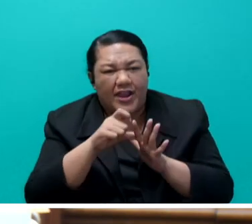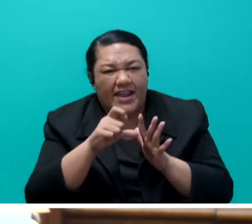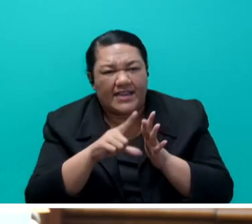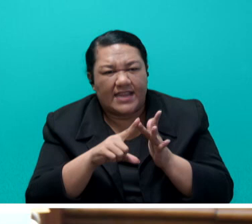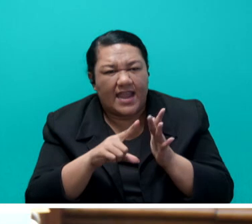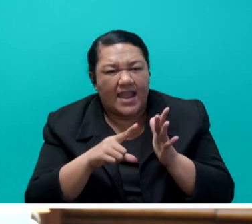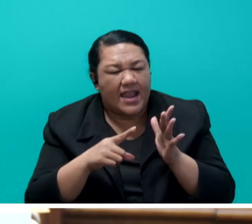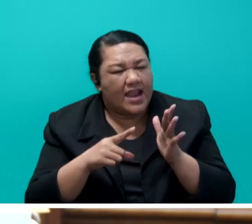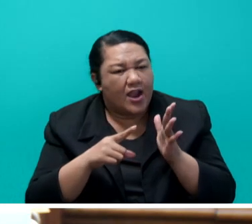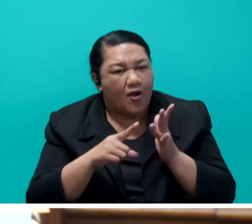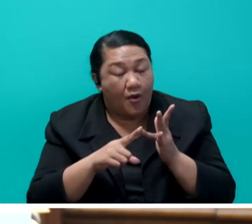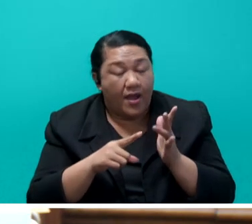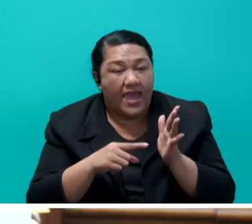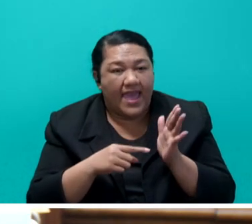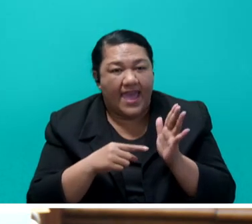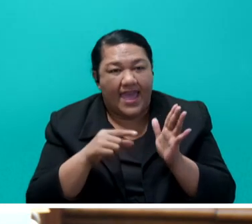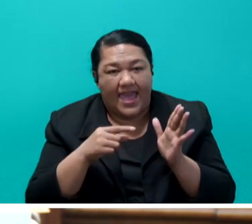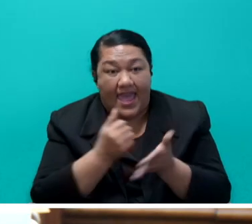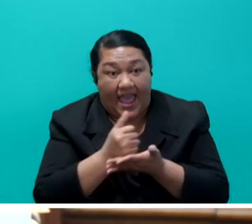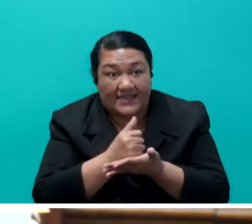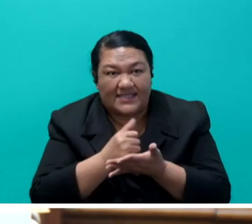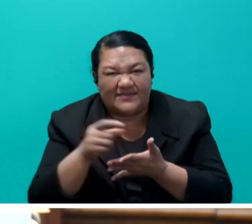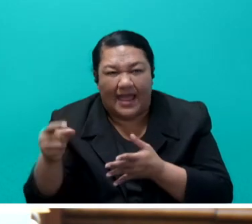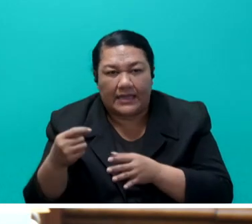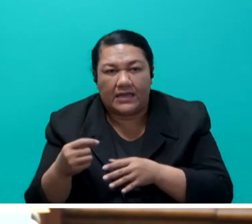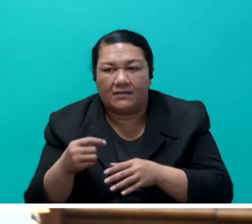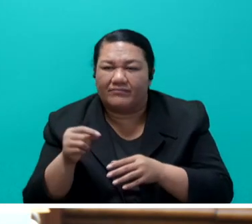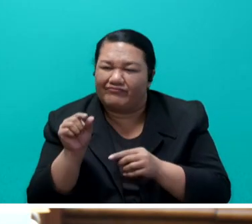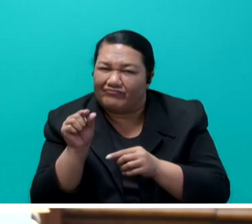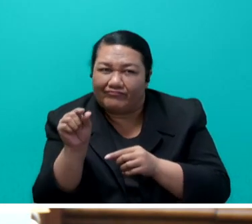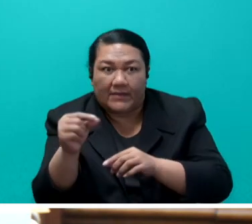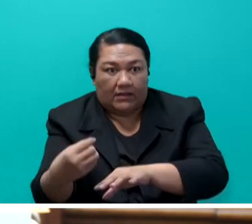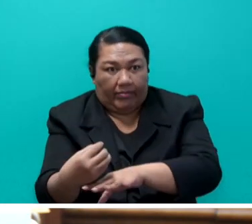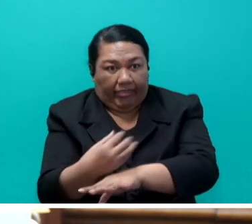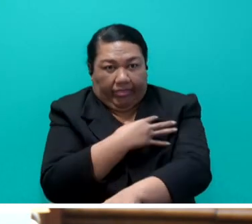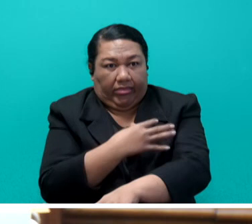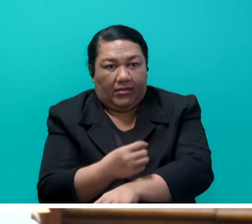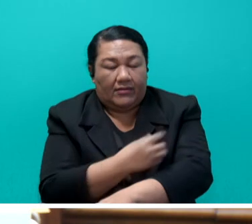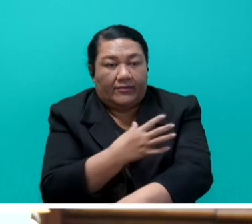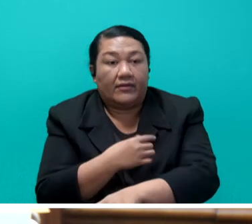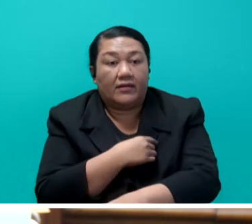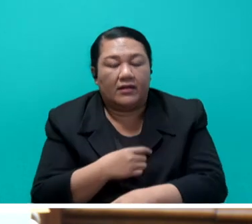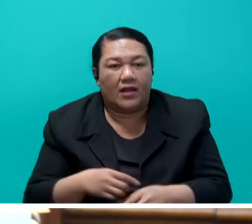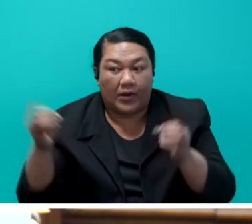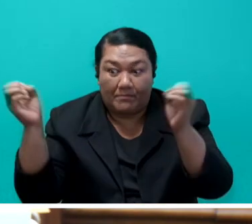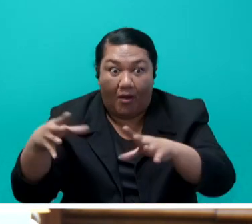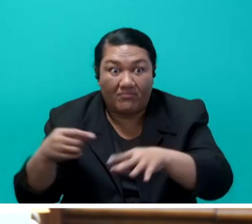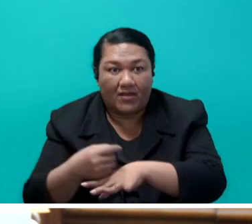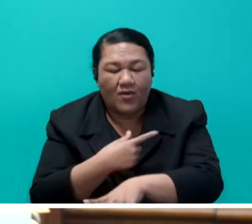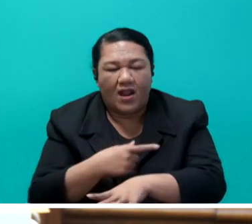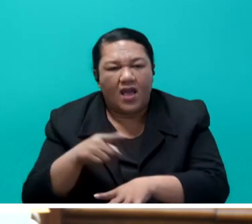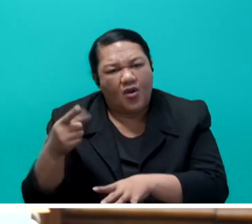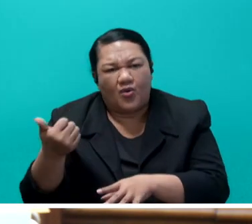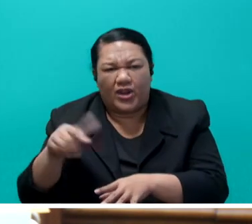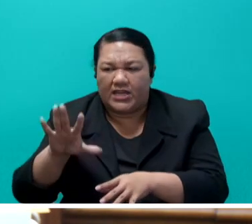ICRP. And I would like to draw our attention to a recent article by the BBC, a renowned source known for